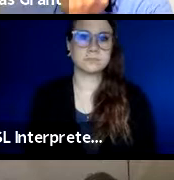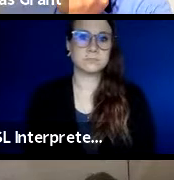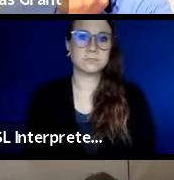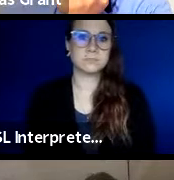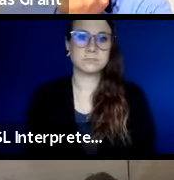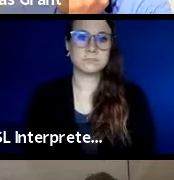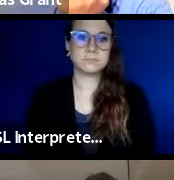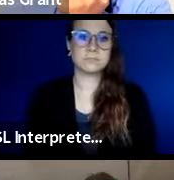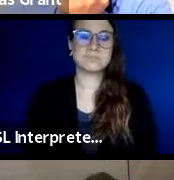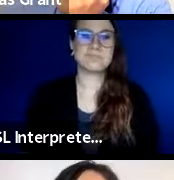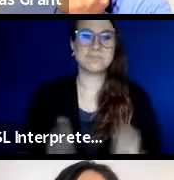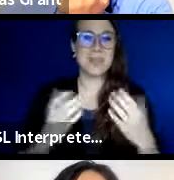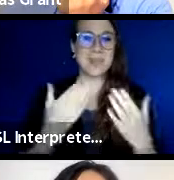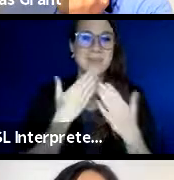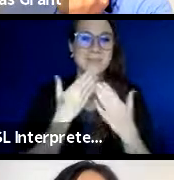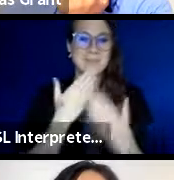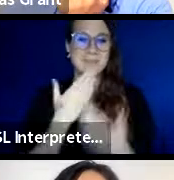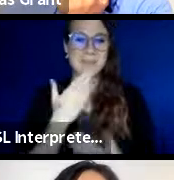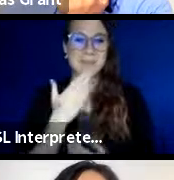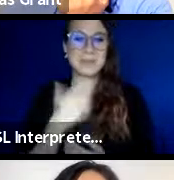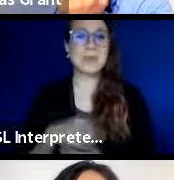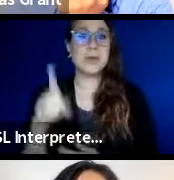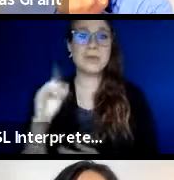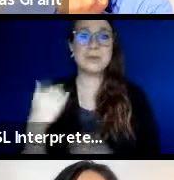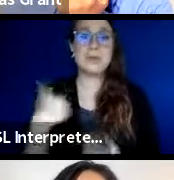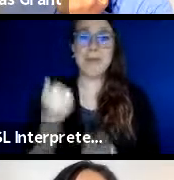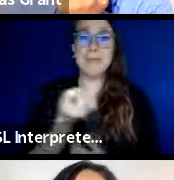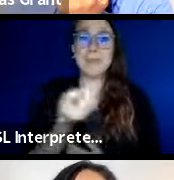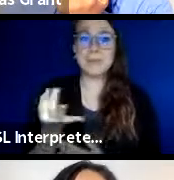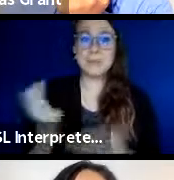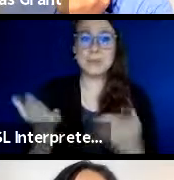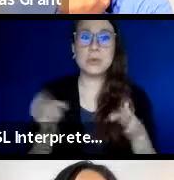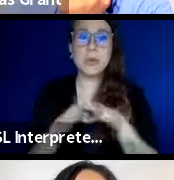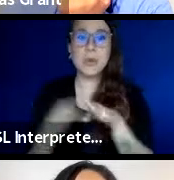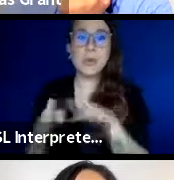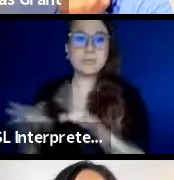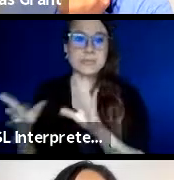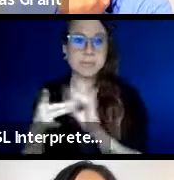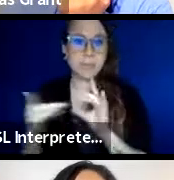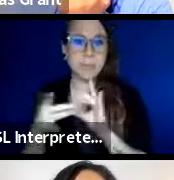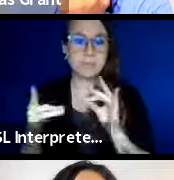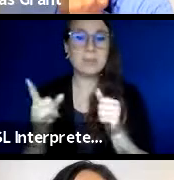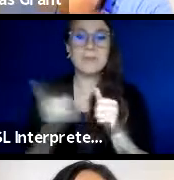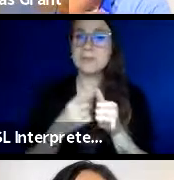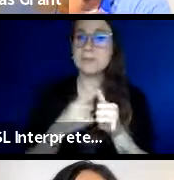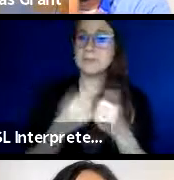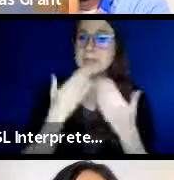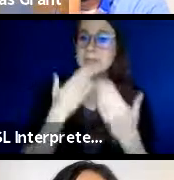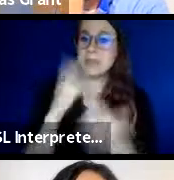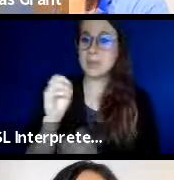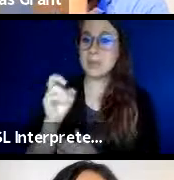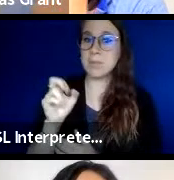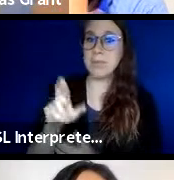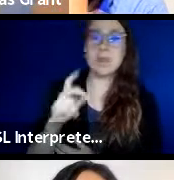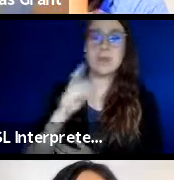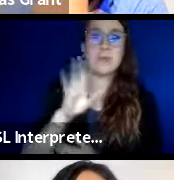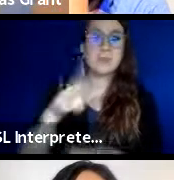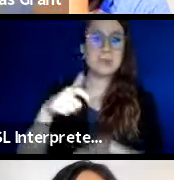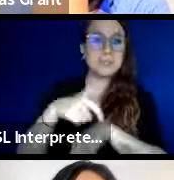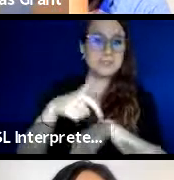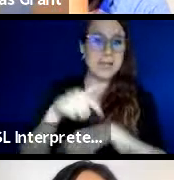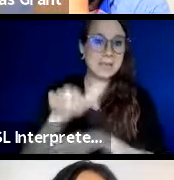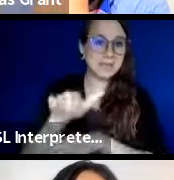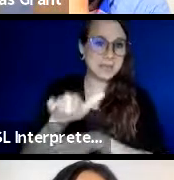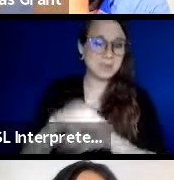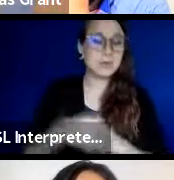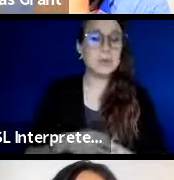Okay, so thank you for that. So I do have a few closing remarks. First of all, thank you, Madam Mayor, for your time this evening. I'd